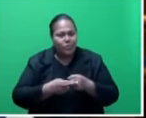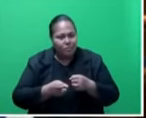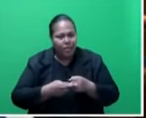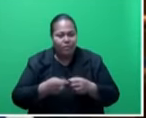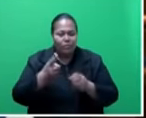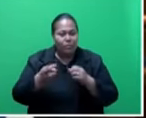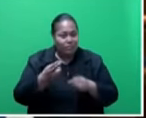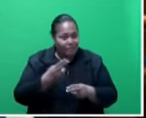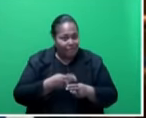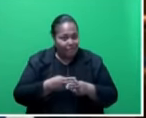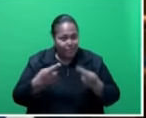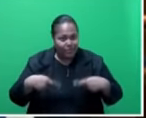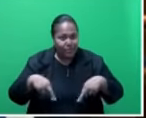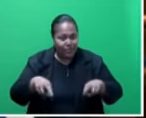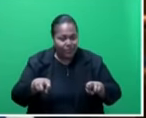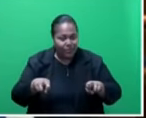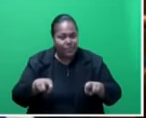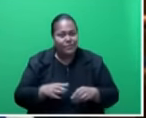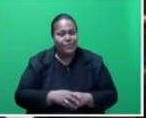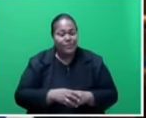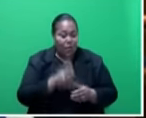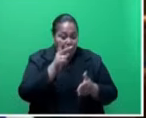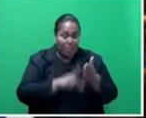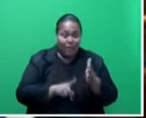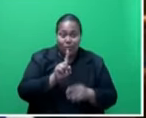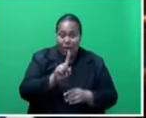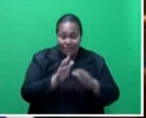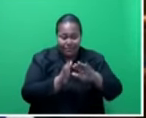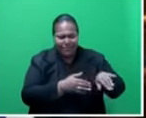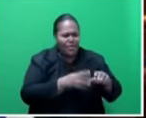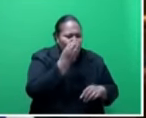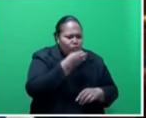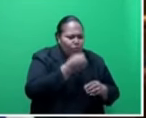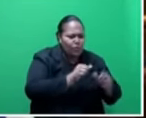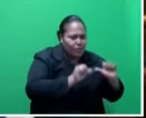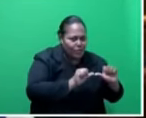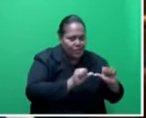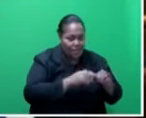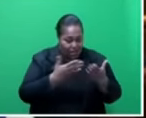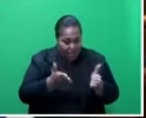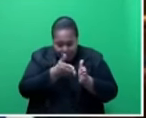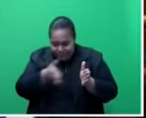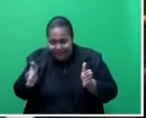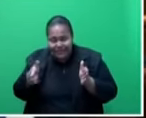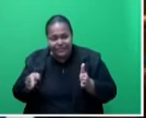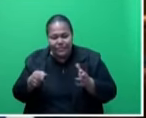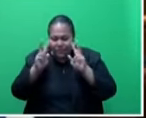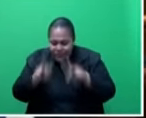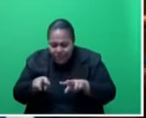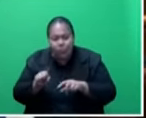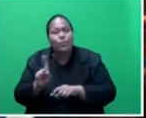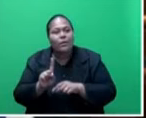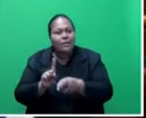roads. Mr. Speaker, say, so phase 1 was looking at food security and phase 2 is now looking at rehabilitation and